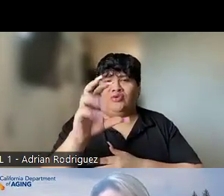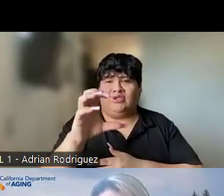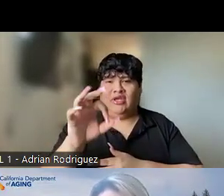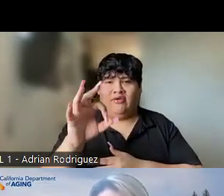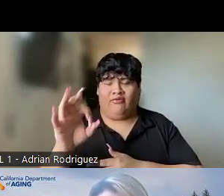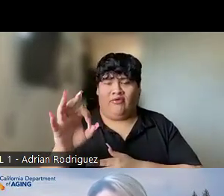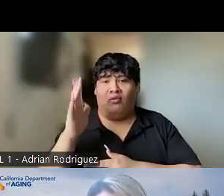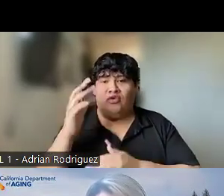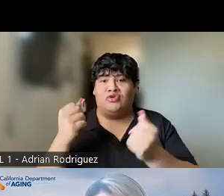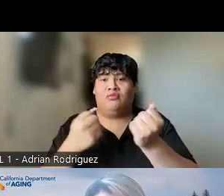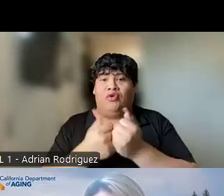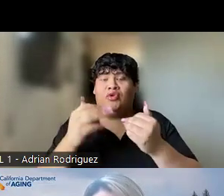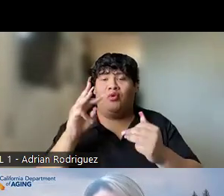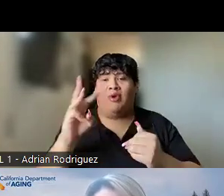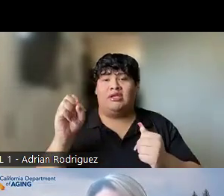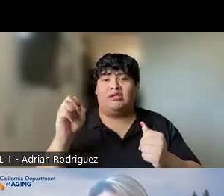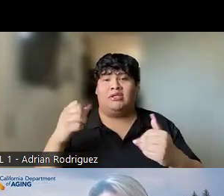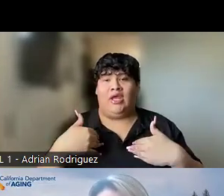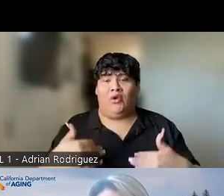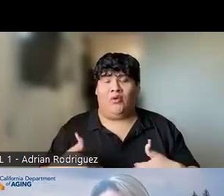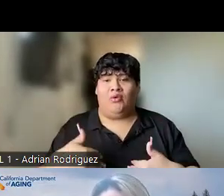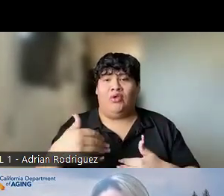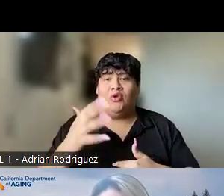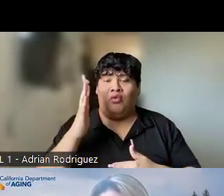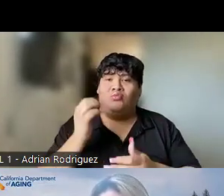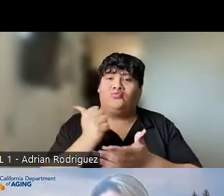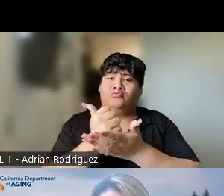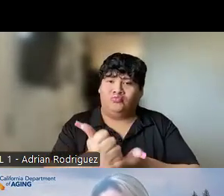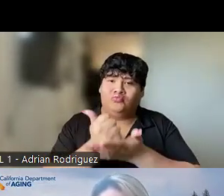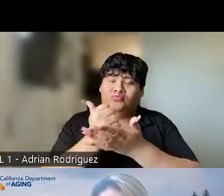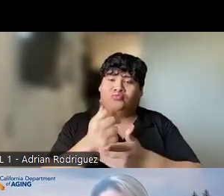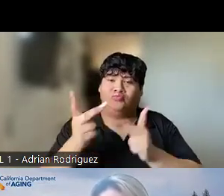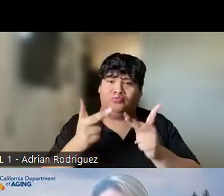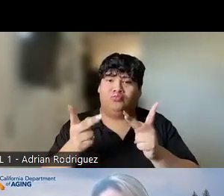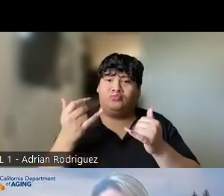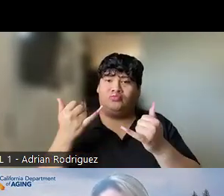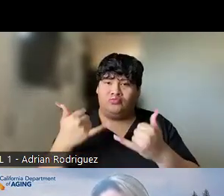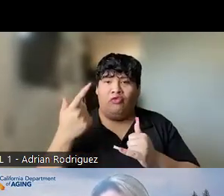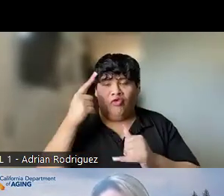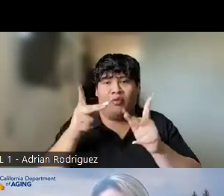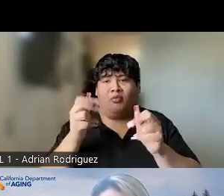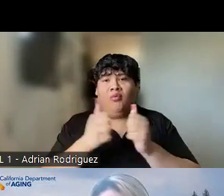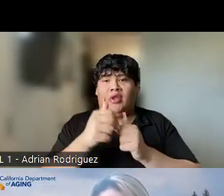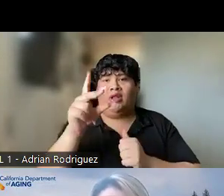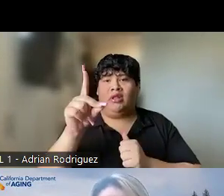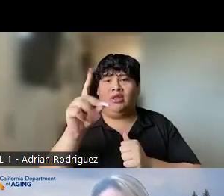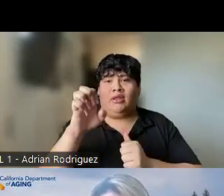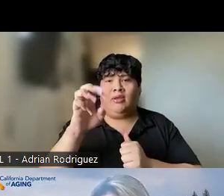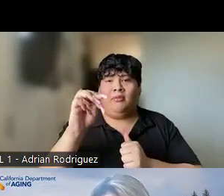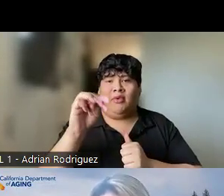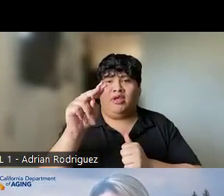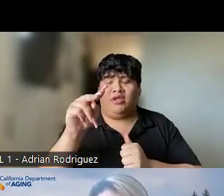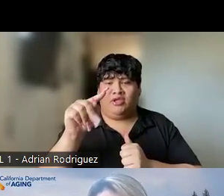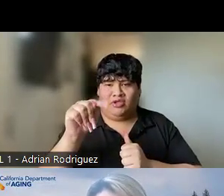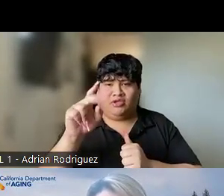from the West Health Institute to continue improving early detection of dementia across the state,